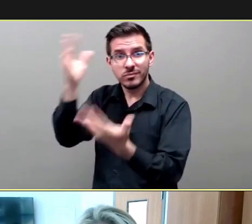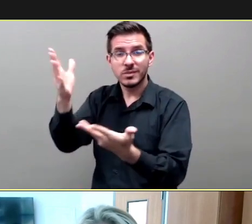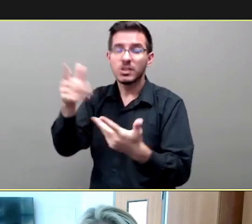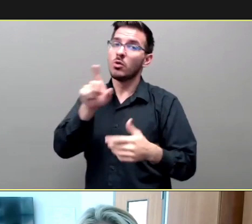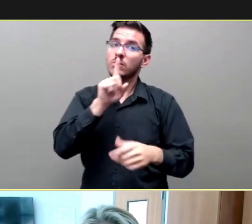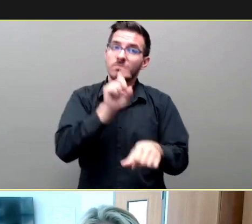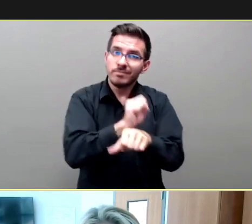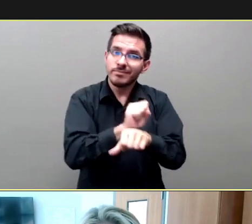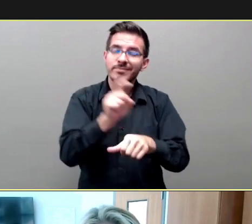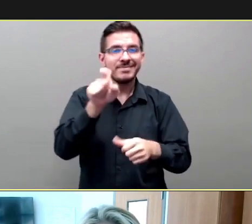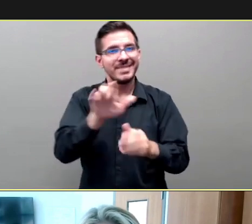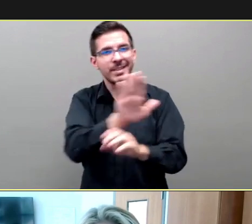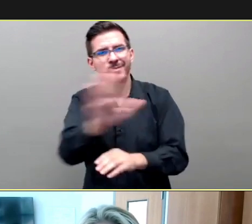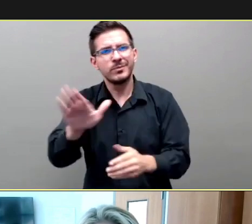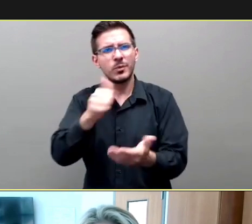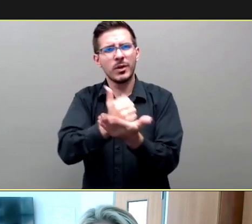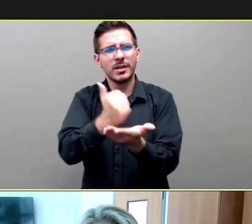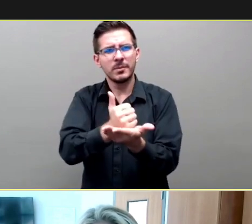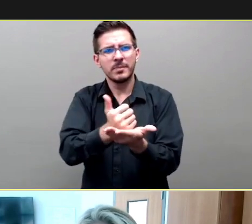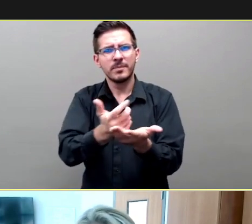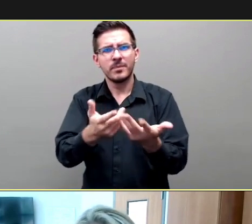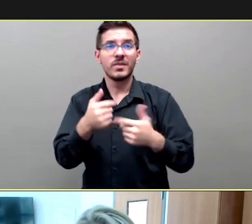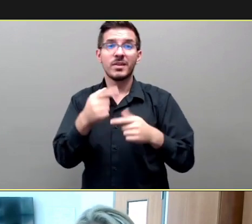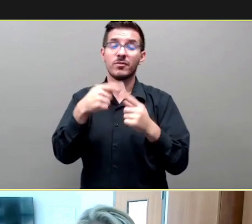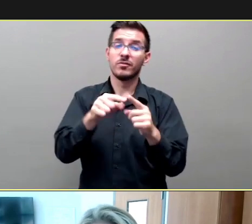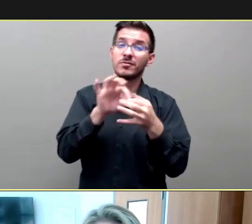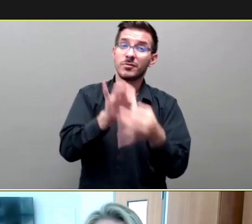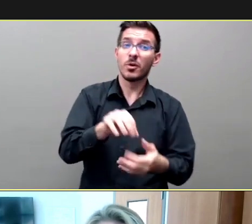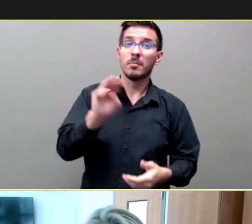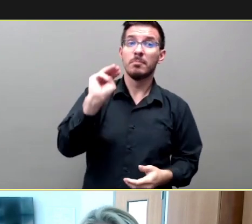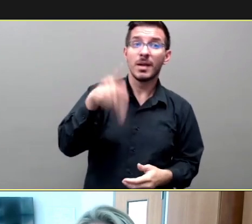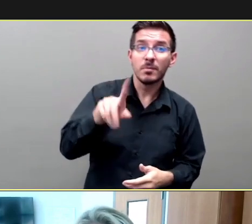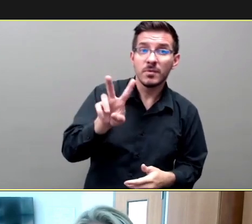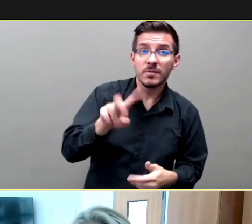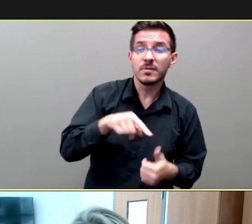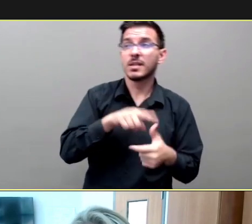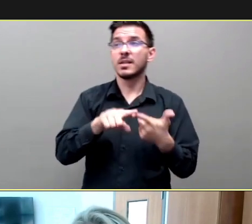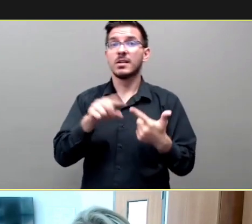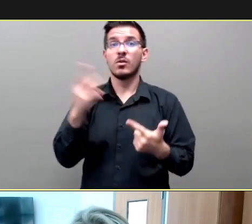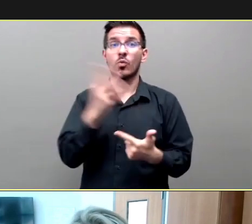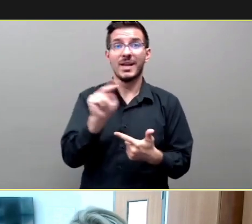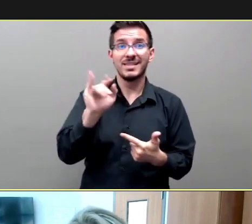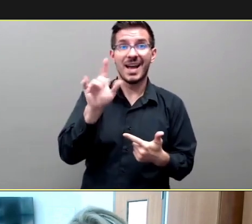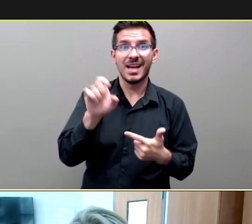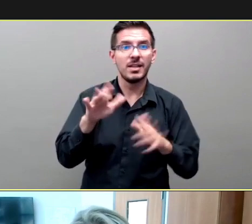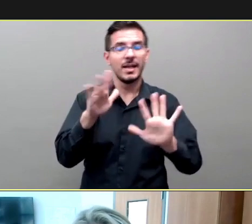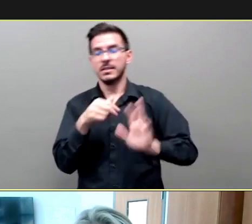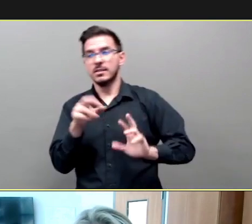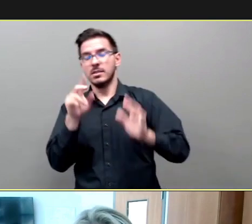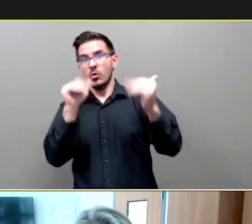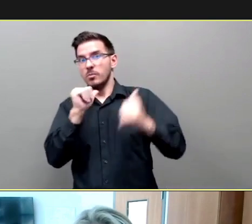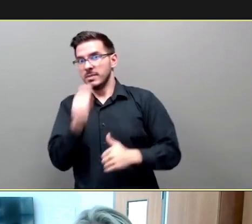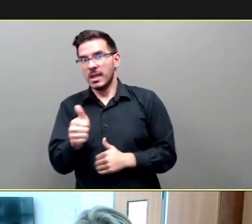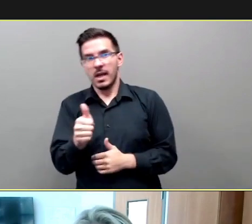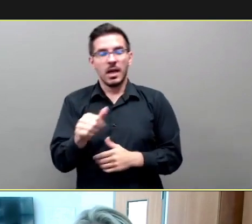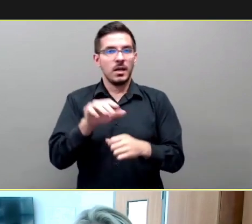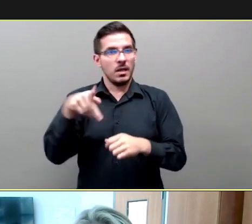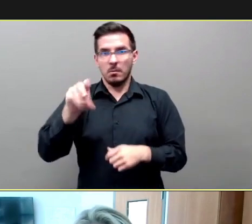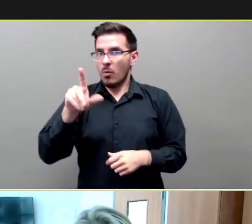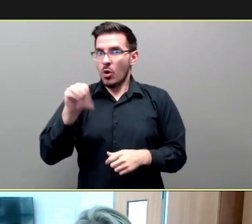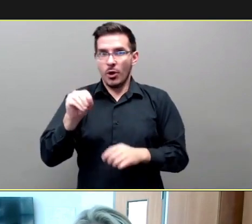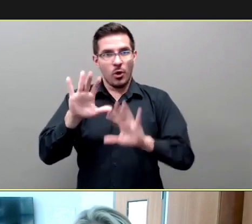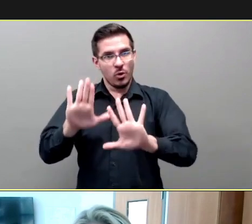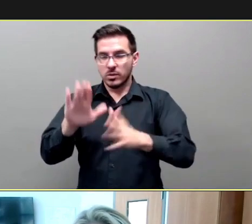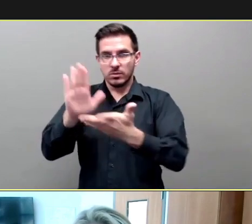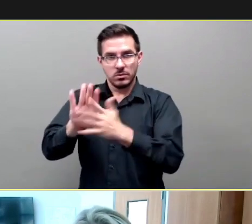things like, in a different way, but monkeypox, West Nile, and God forbid polio as well as we move